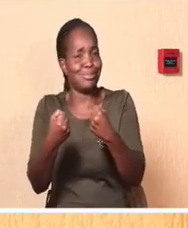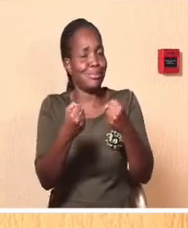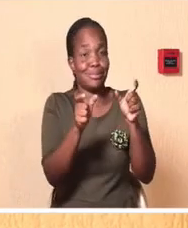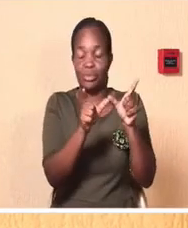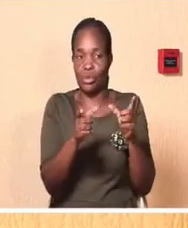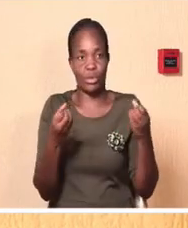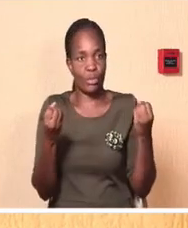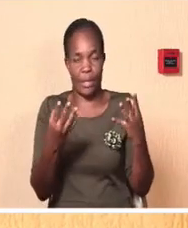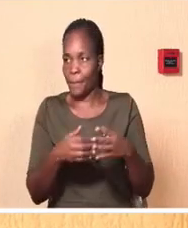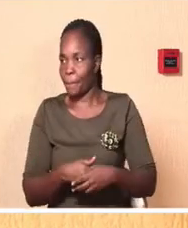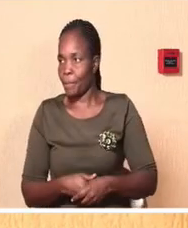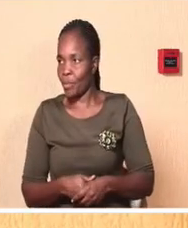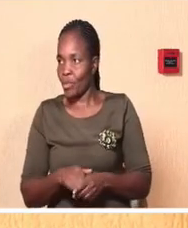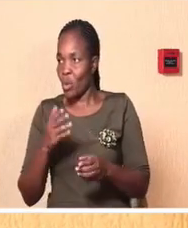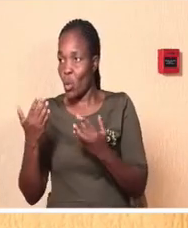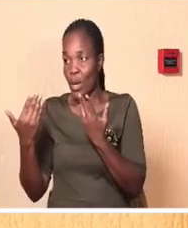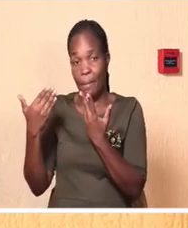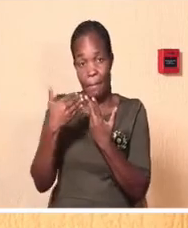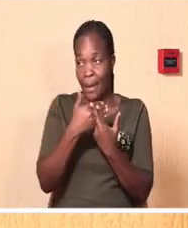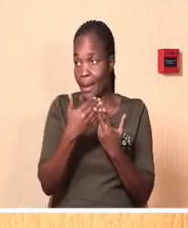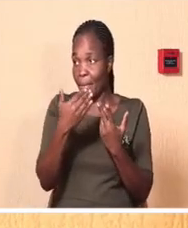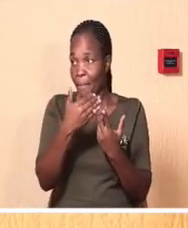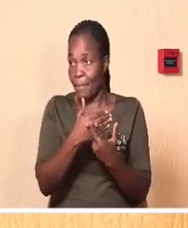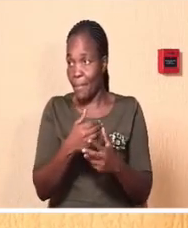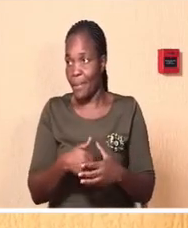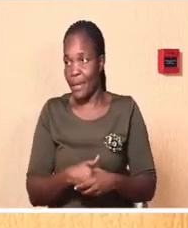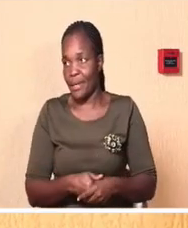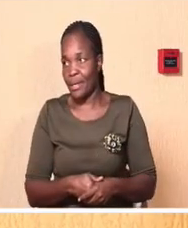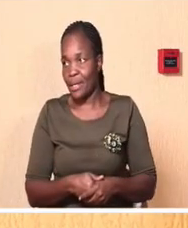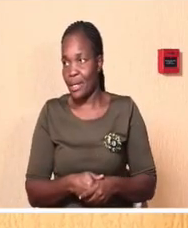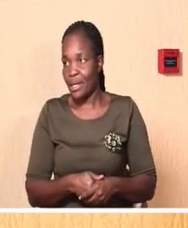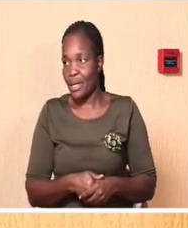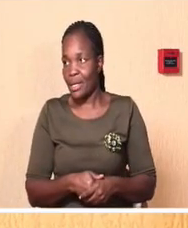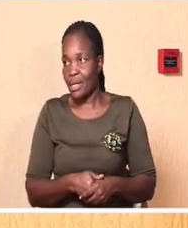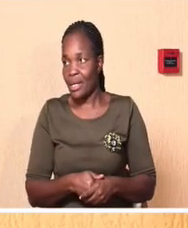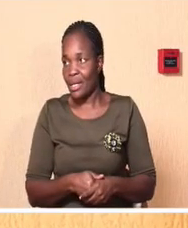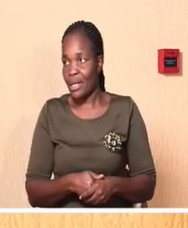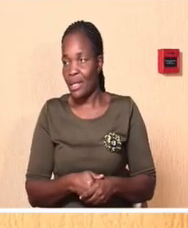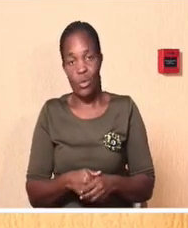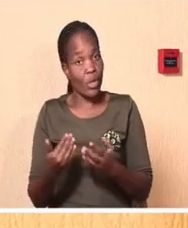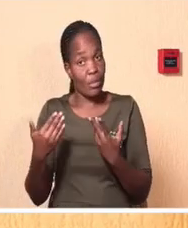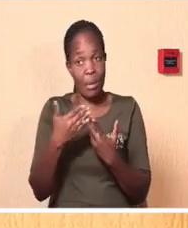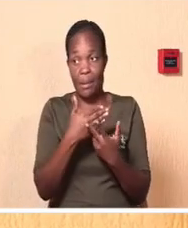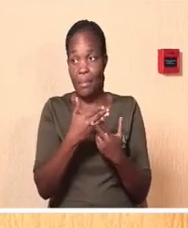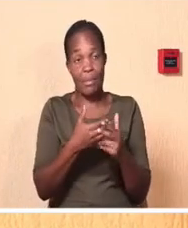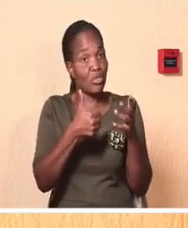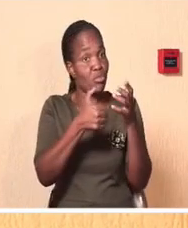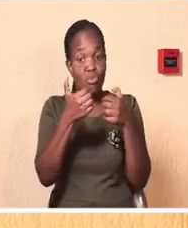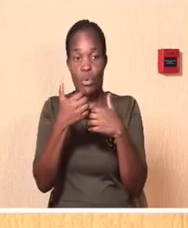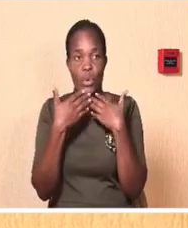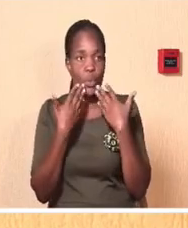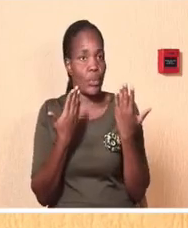this venue now and we did not get the opportunity to be sanitized. We just walked in. And this is a room